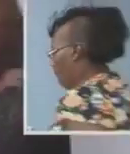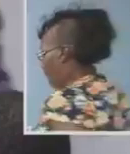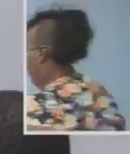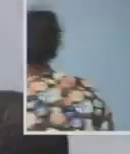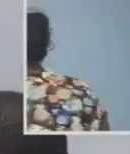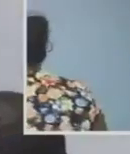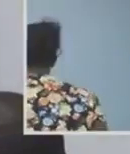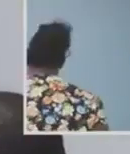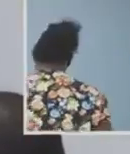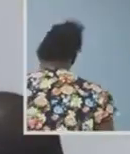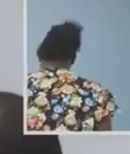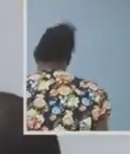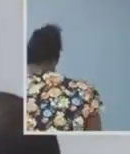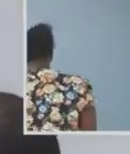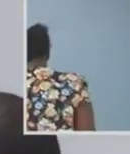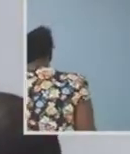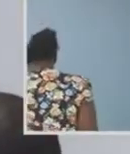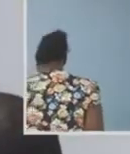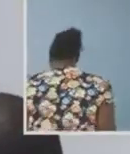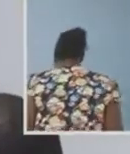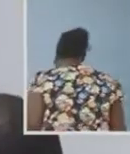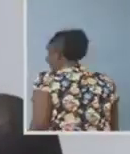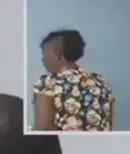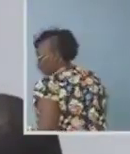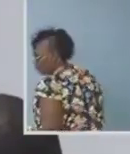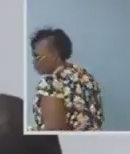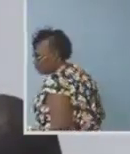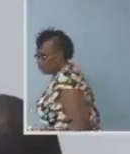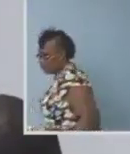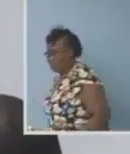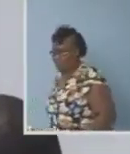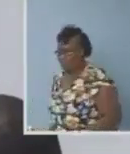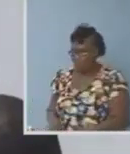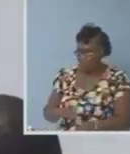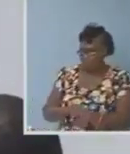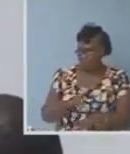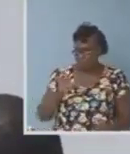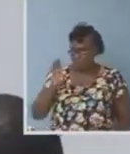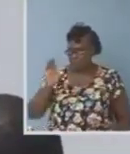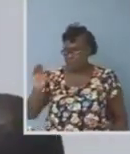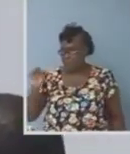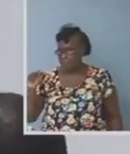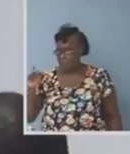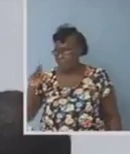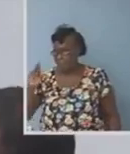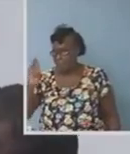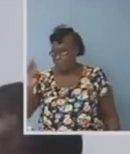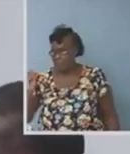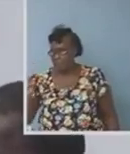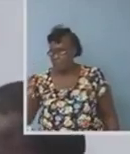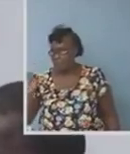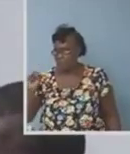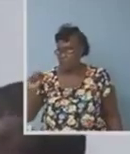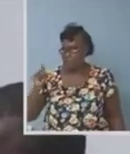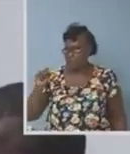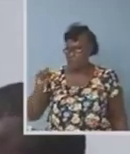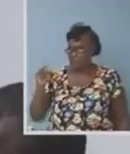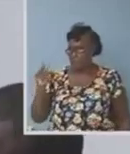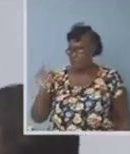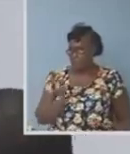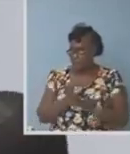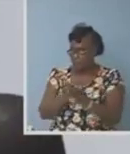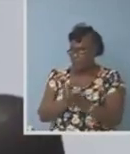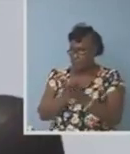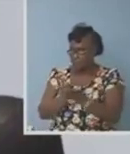Cabo Star for up to 8 hours. Have you been informed of this situation? Because we know that the Cabo